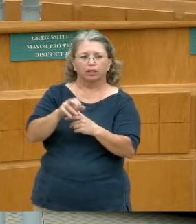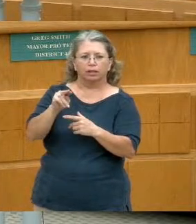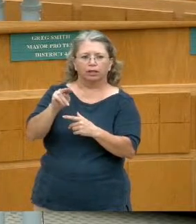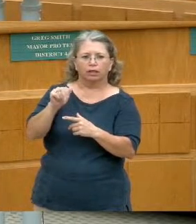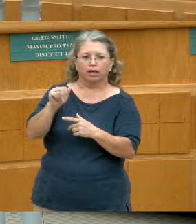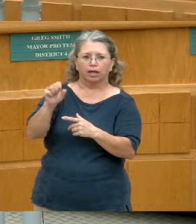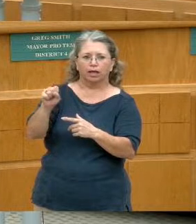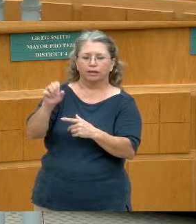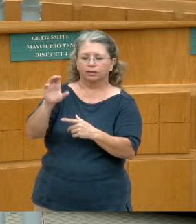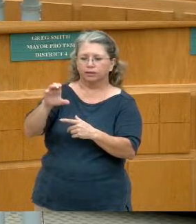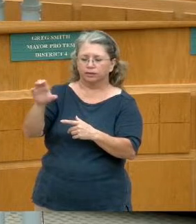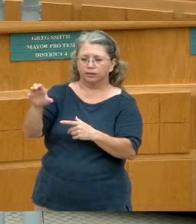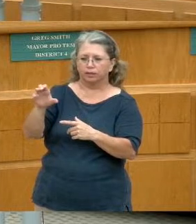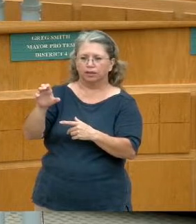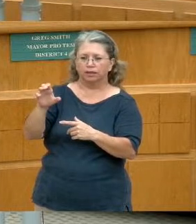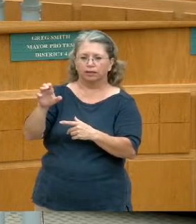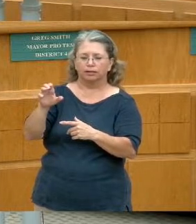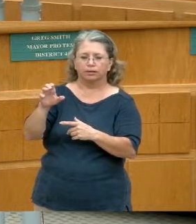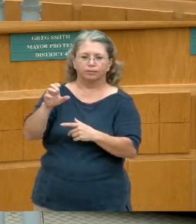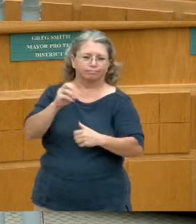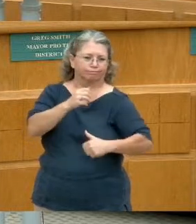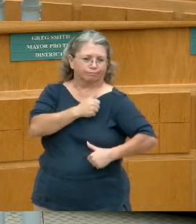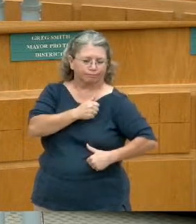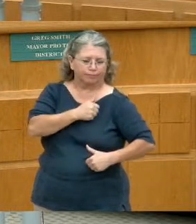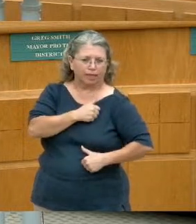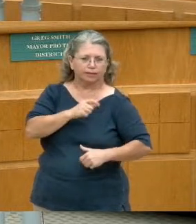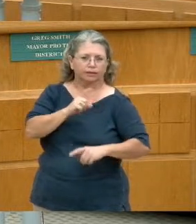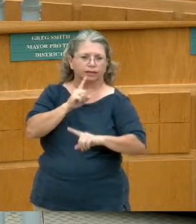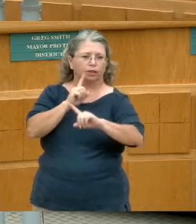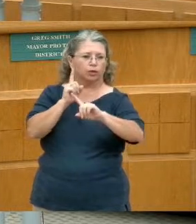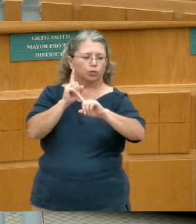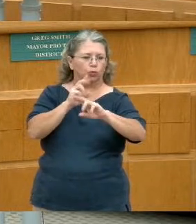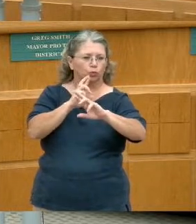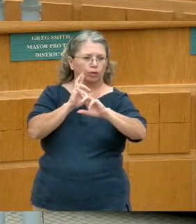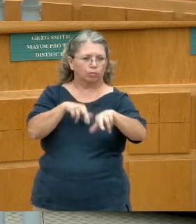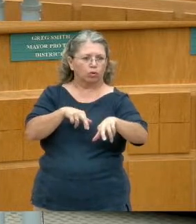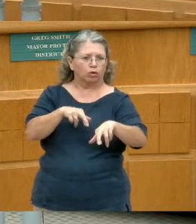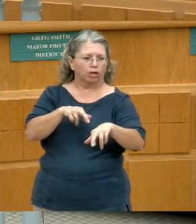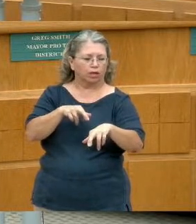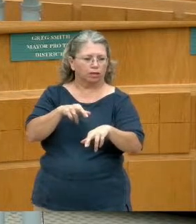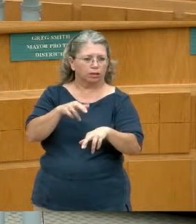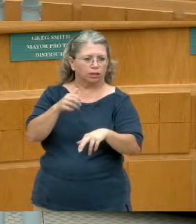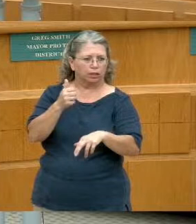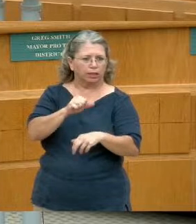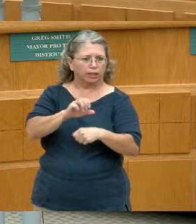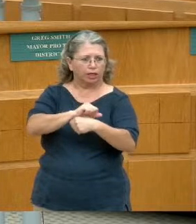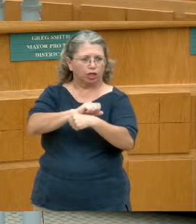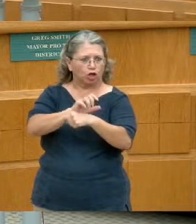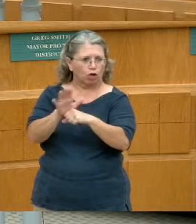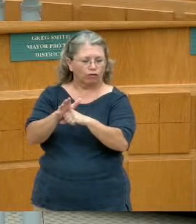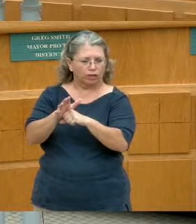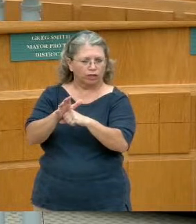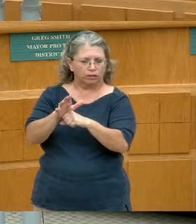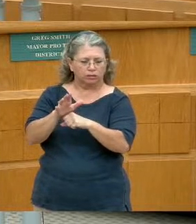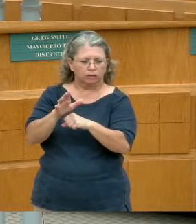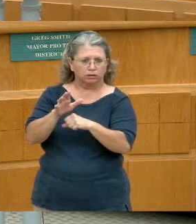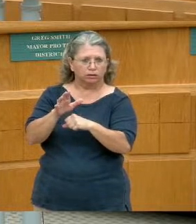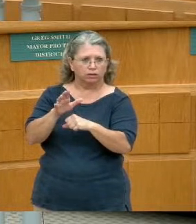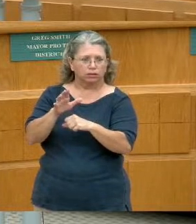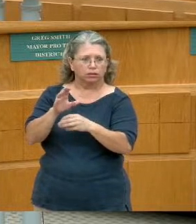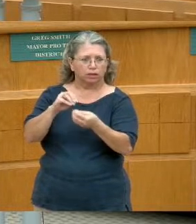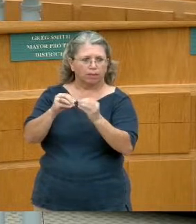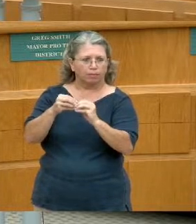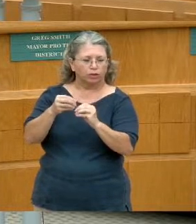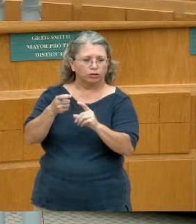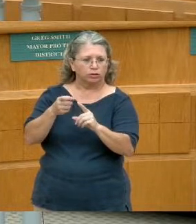NASCC or CCAD reporting COVID-19 incidents or cases to Nueces County, and are they included in the